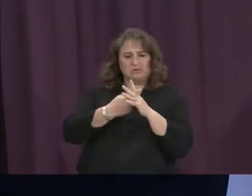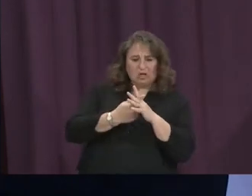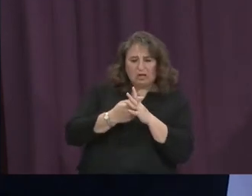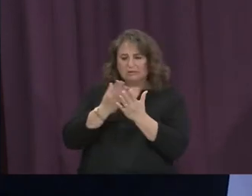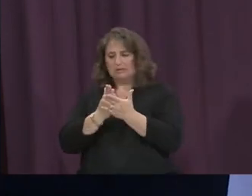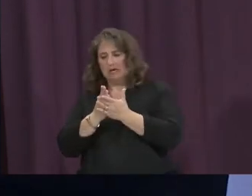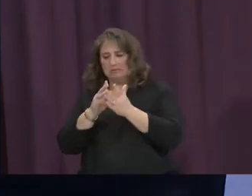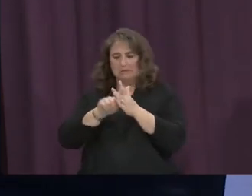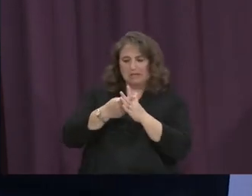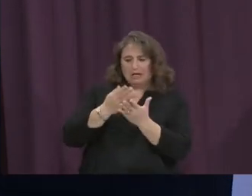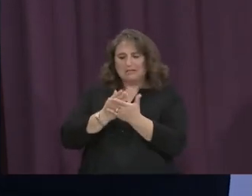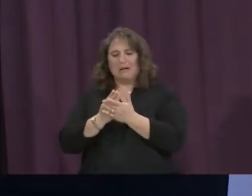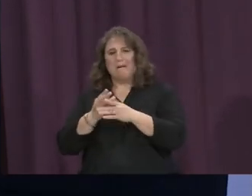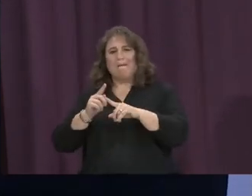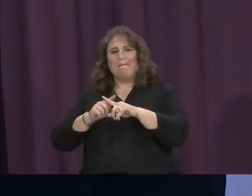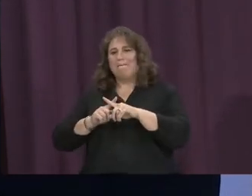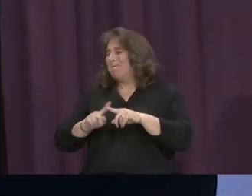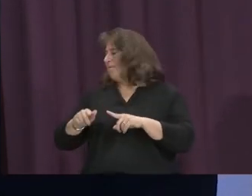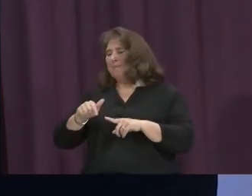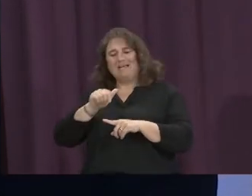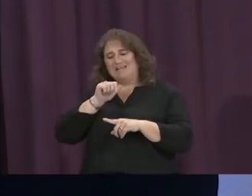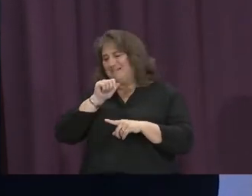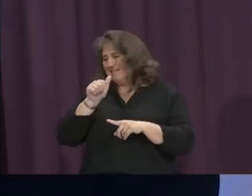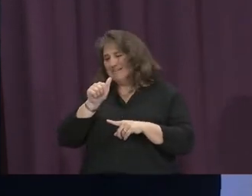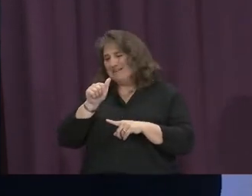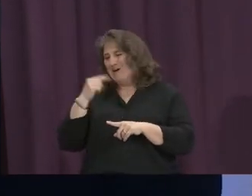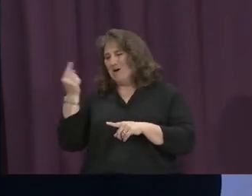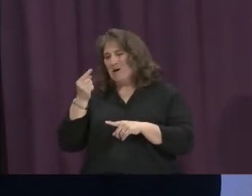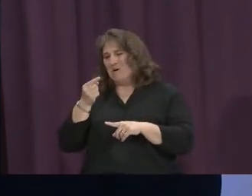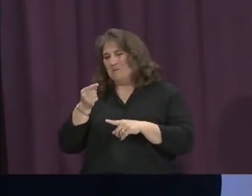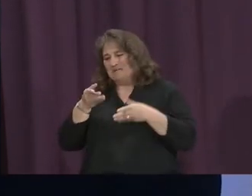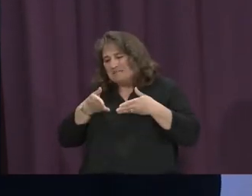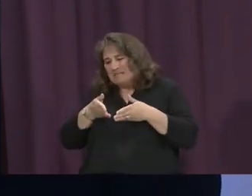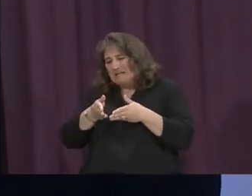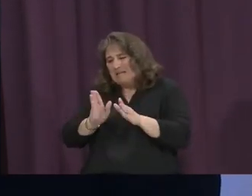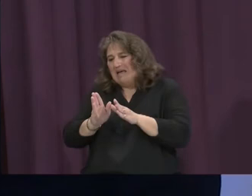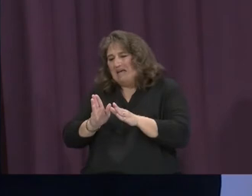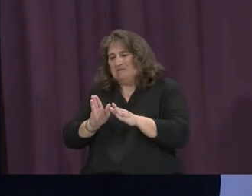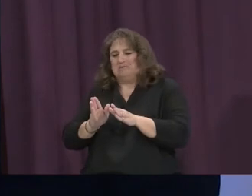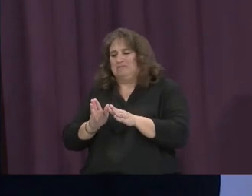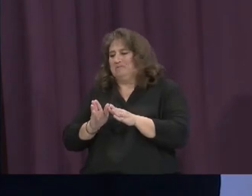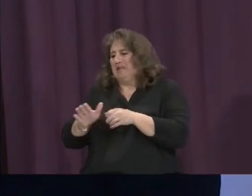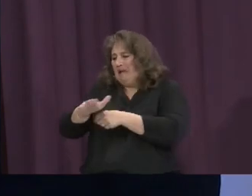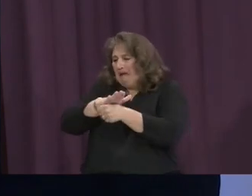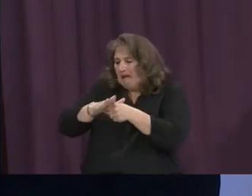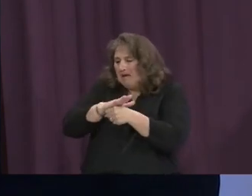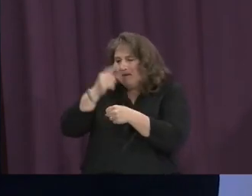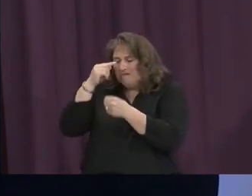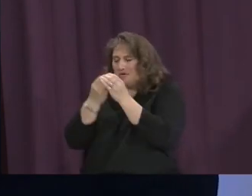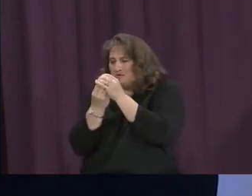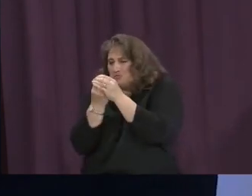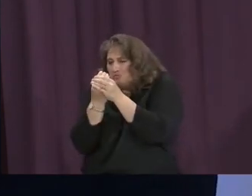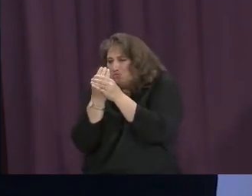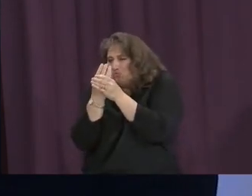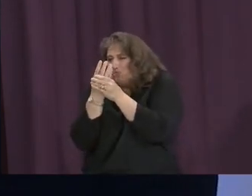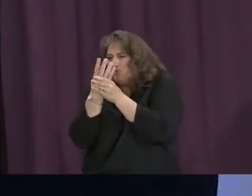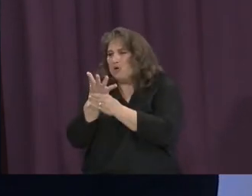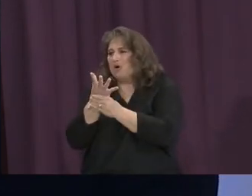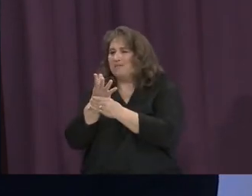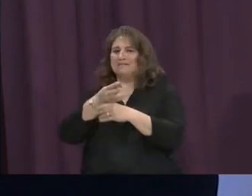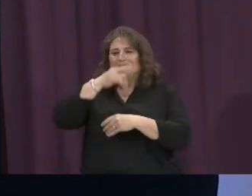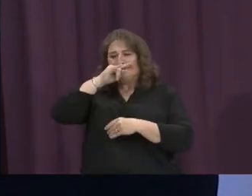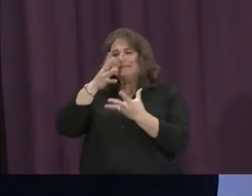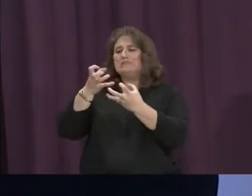But sometimes I don't think that they're given that like room to grow because you know, they want to figure